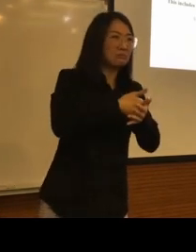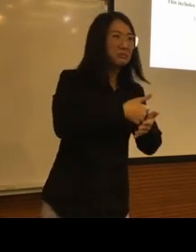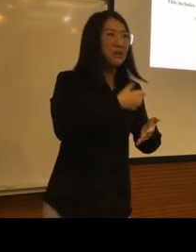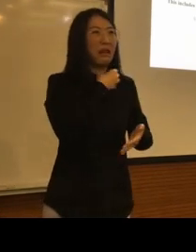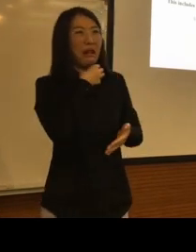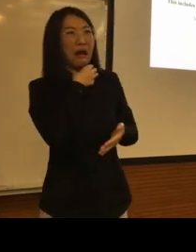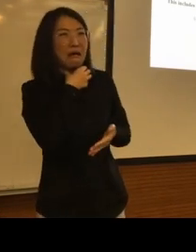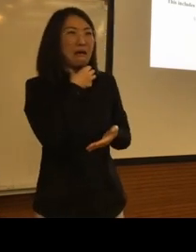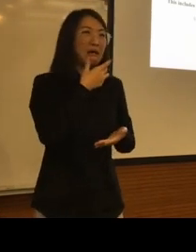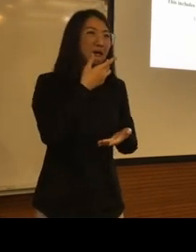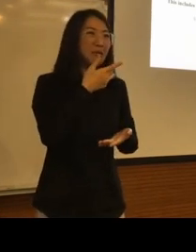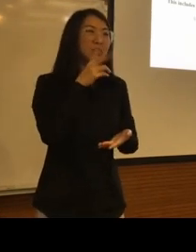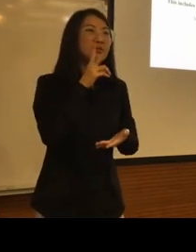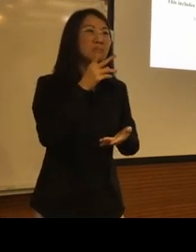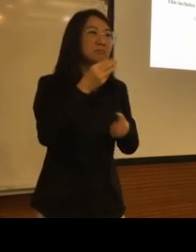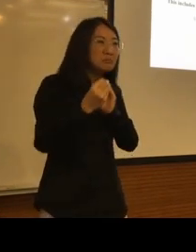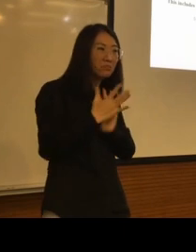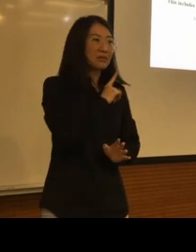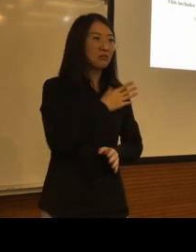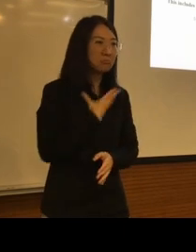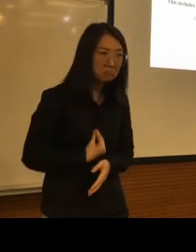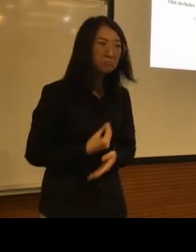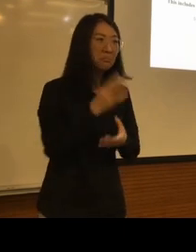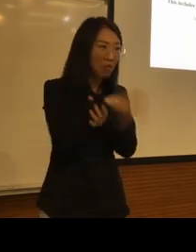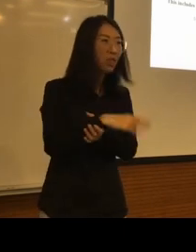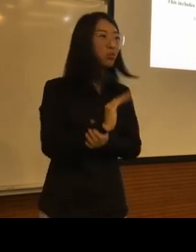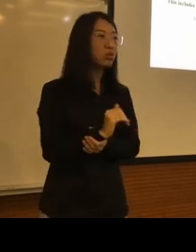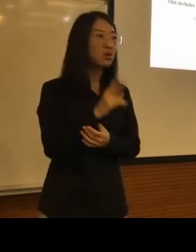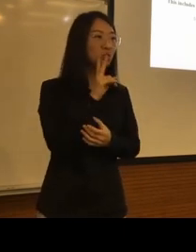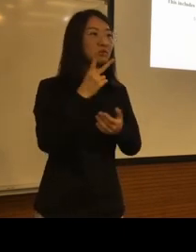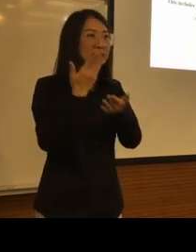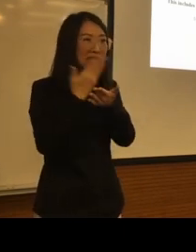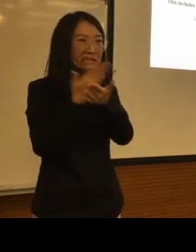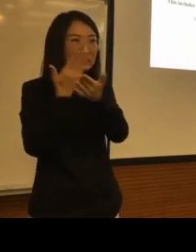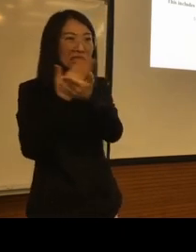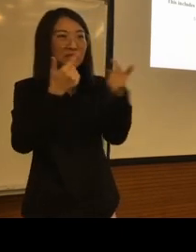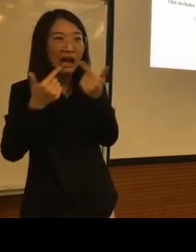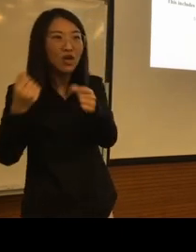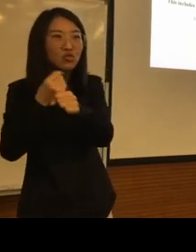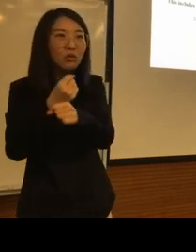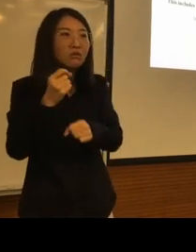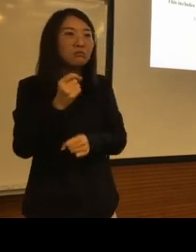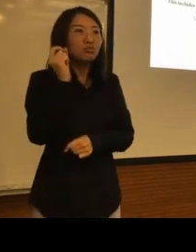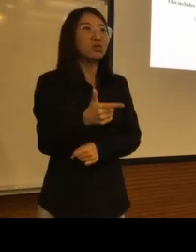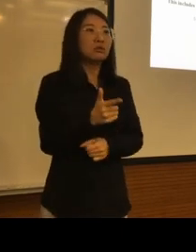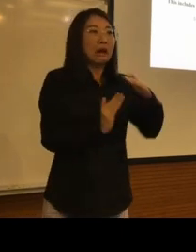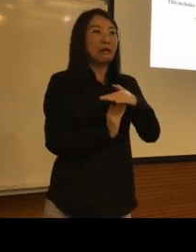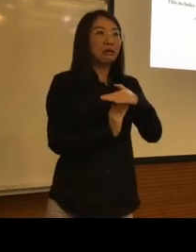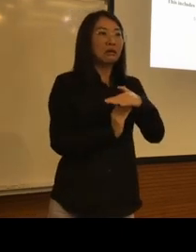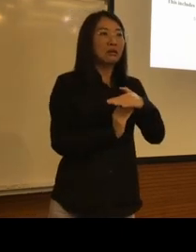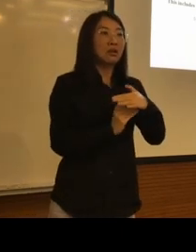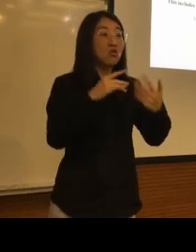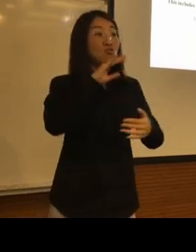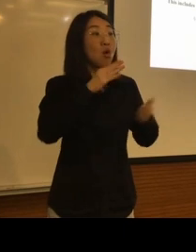how should I say, they're so depressing that they stop trying. But if you manage to